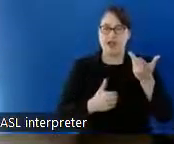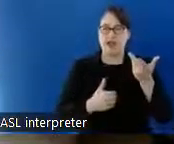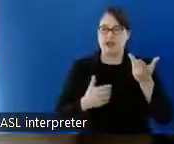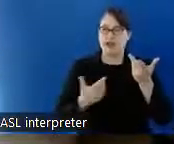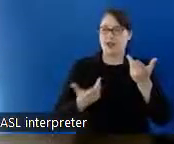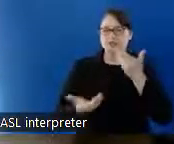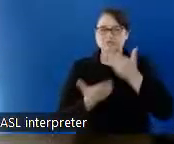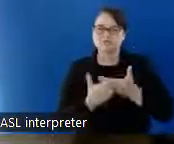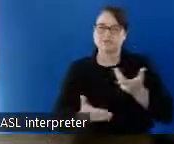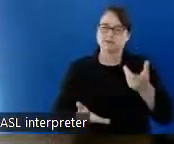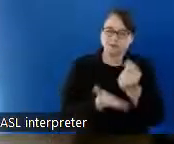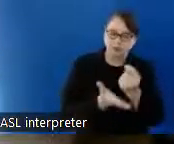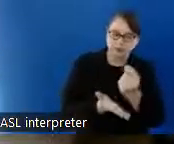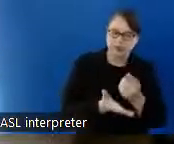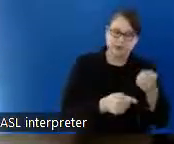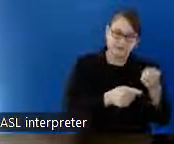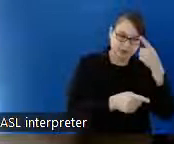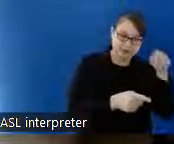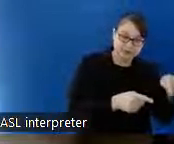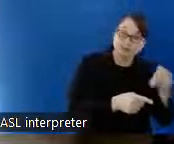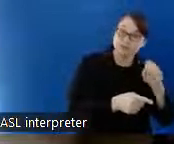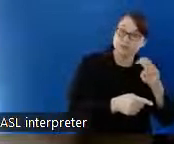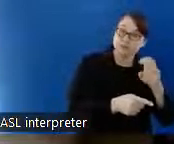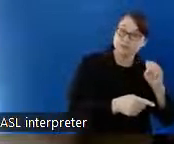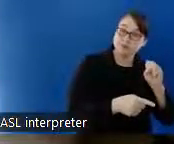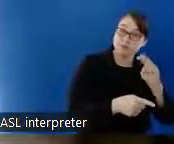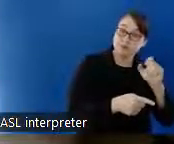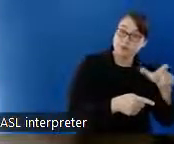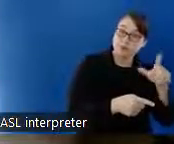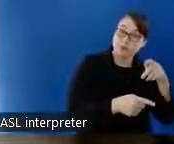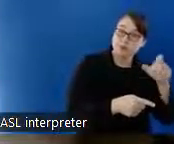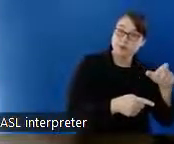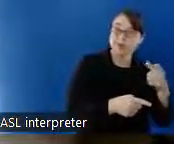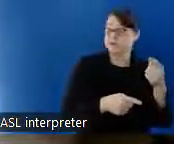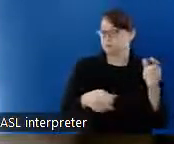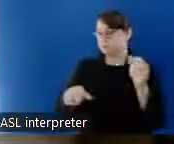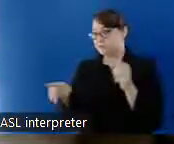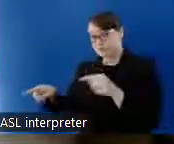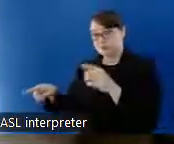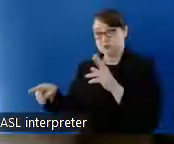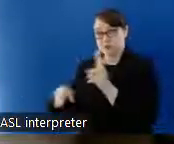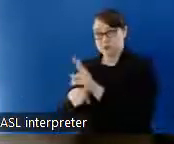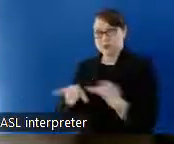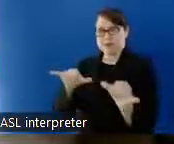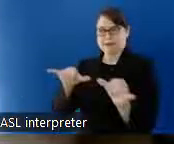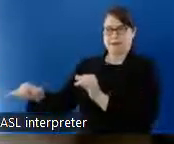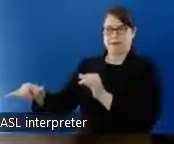vaccinations are for monkeypox. To learn more about treatment options, please consult your healthcare provider.